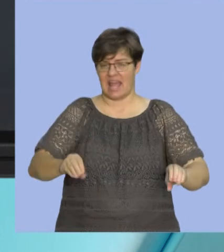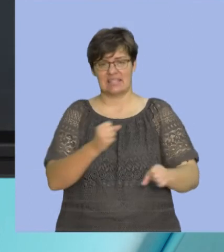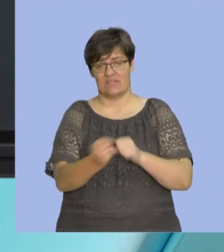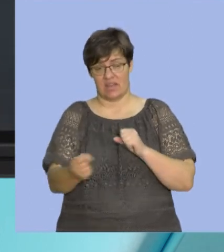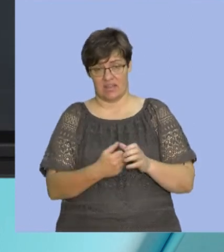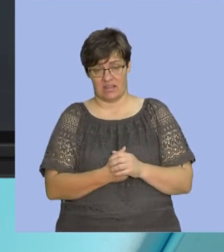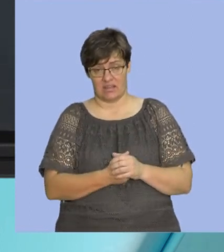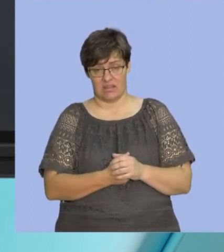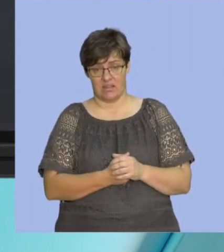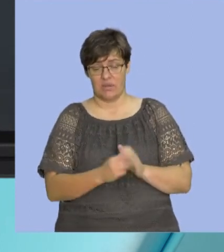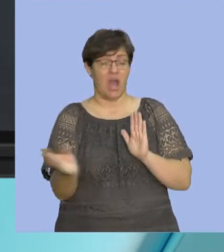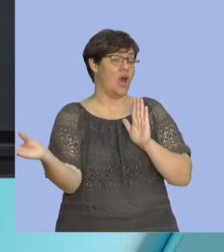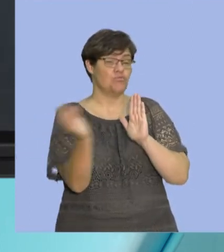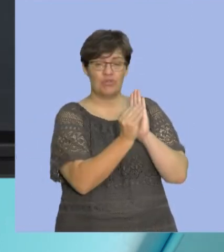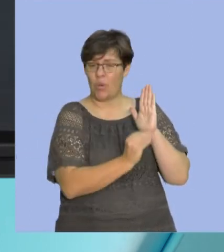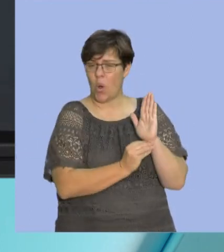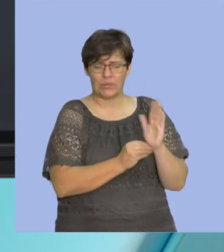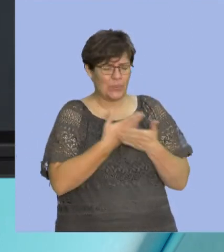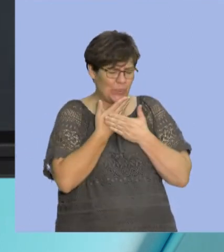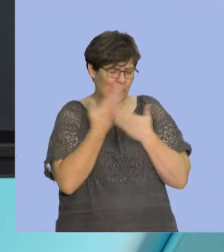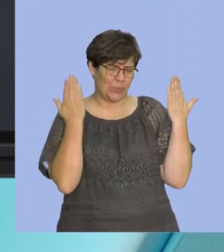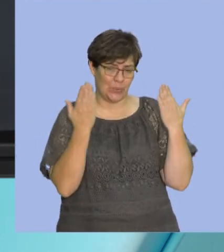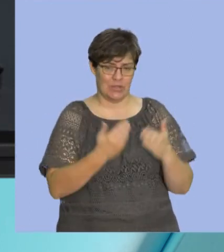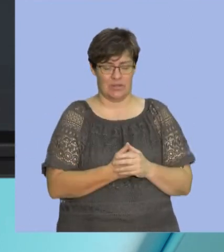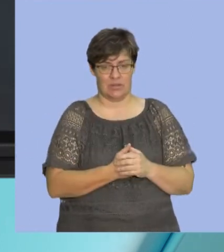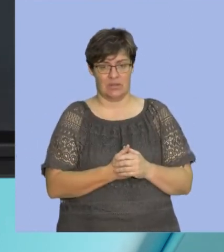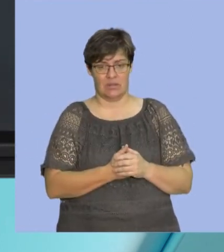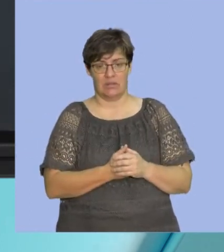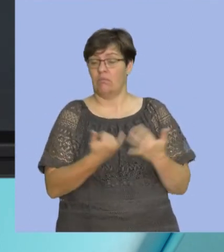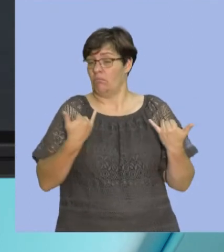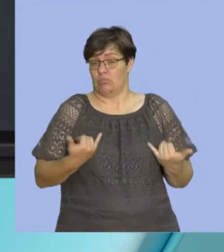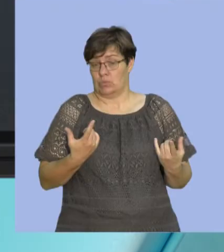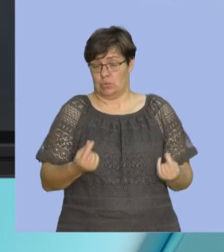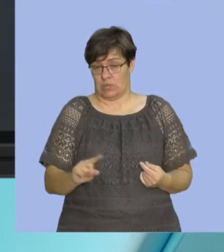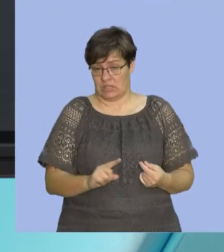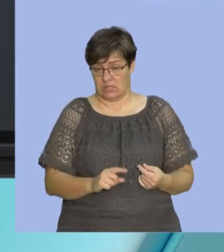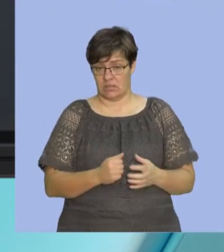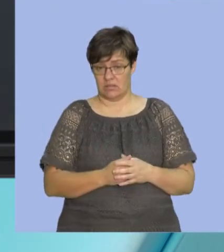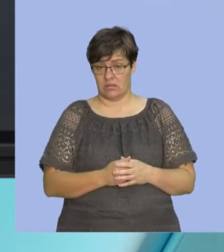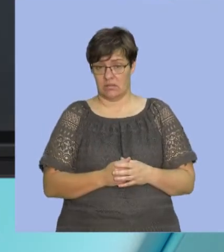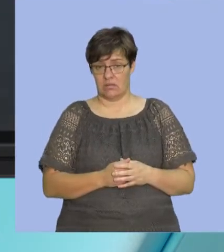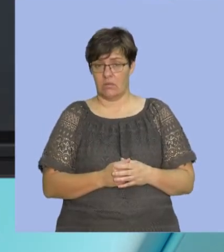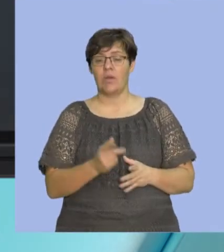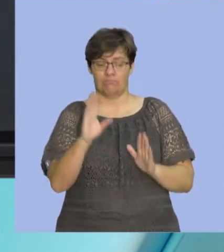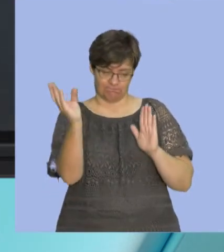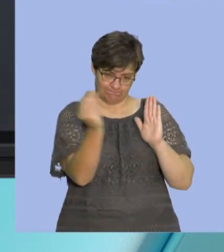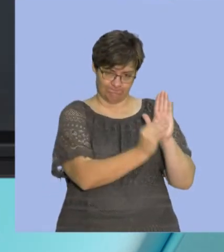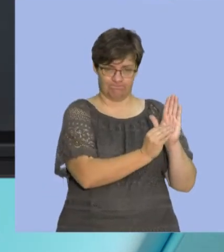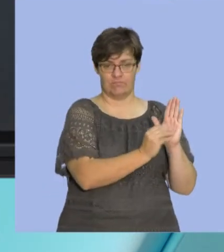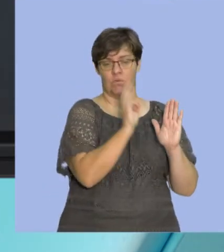meaning it was not recorded at all. What are we going to do? We're now going to record